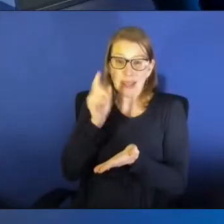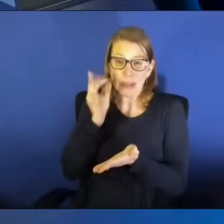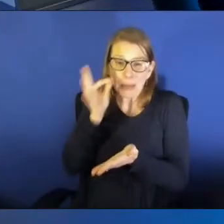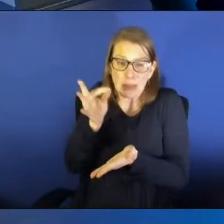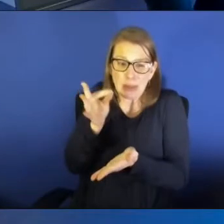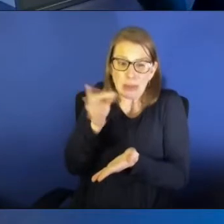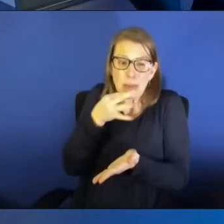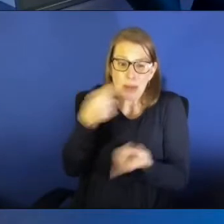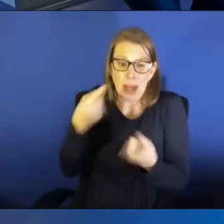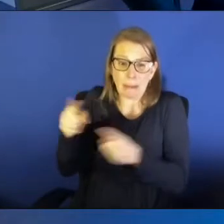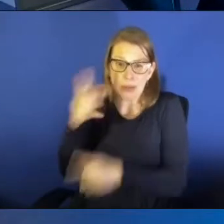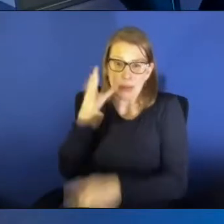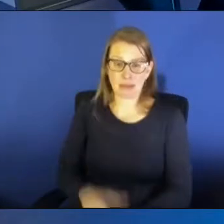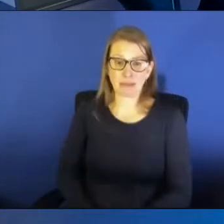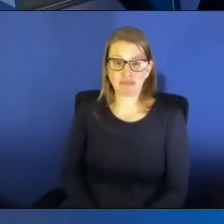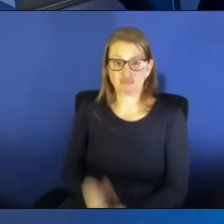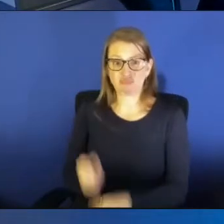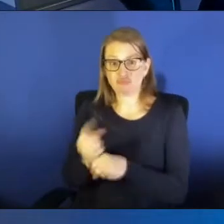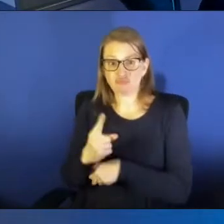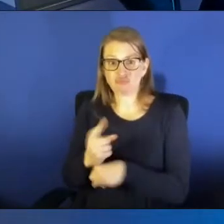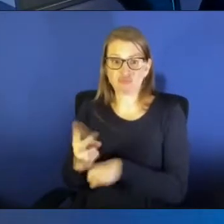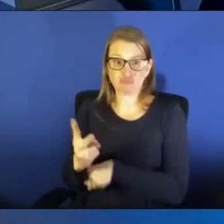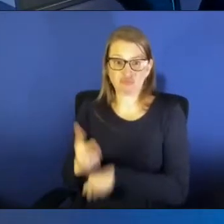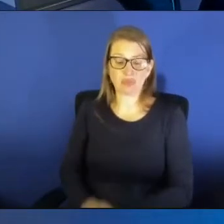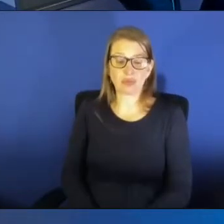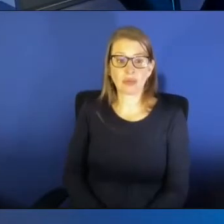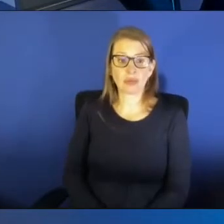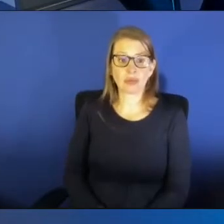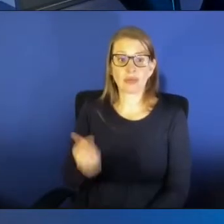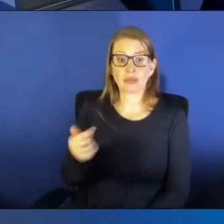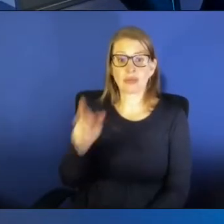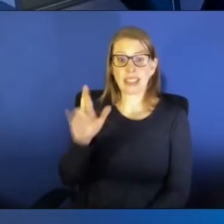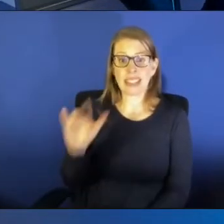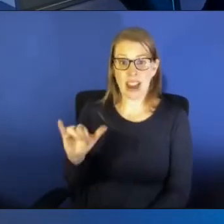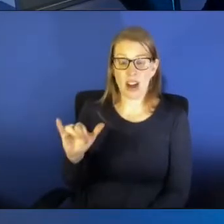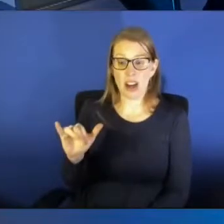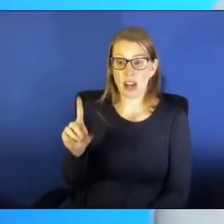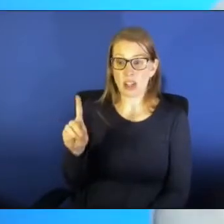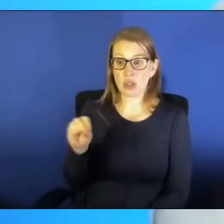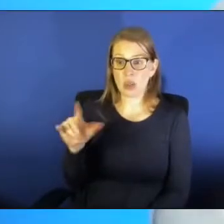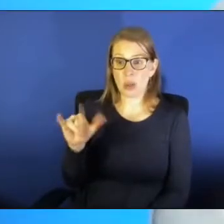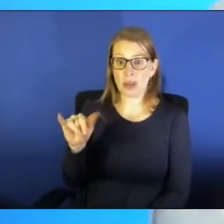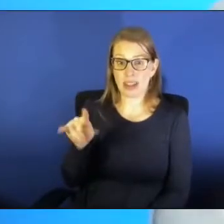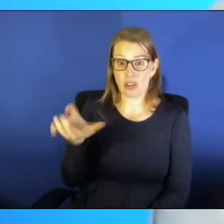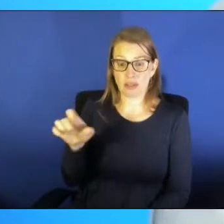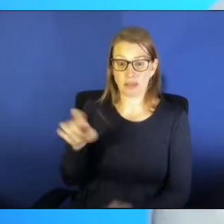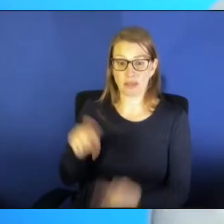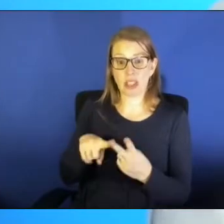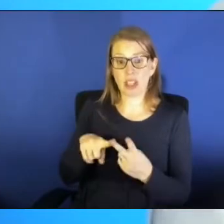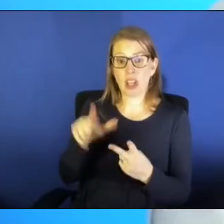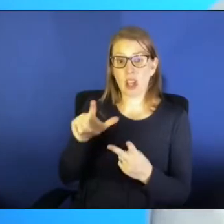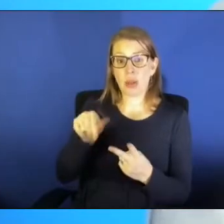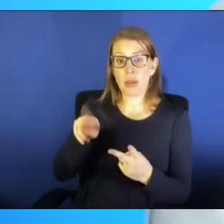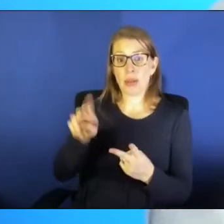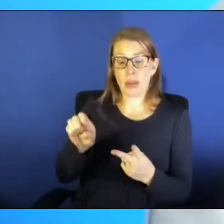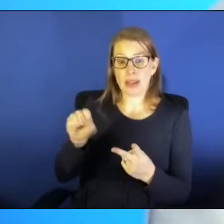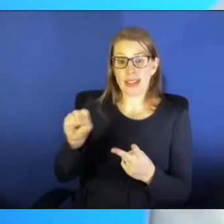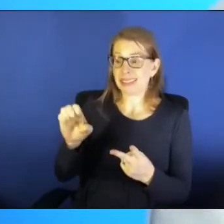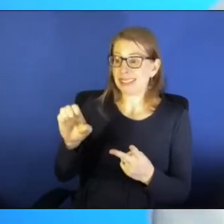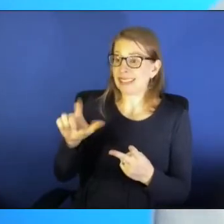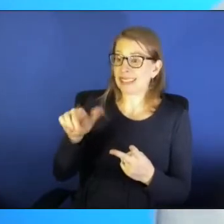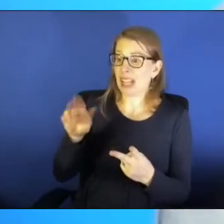if you're just joining us, we're here with Dr. Gary Doolittle and Dr. Luke Selby, and we are talking about